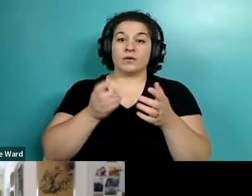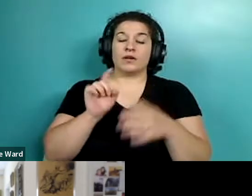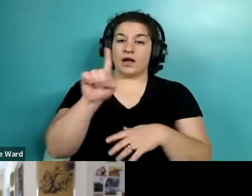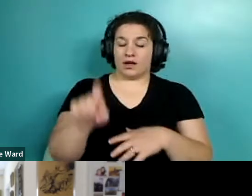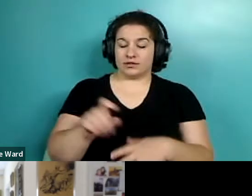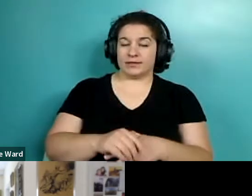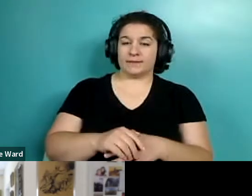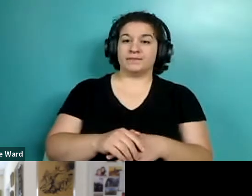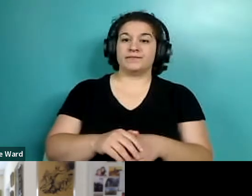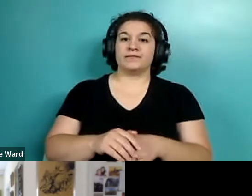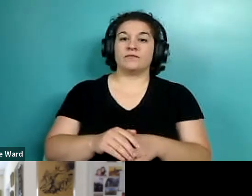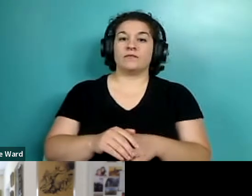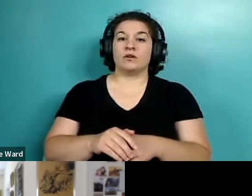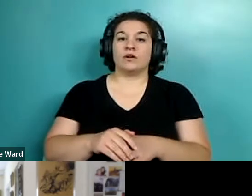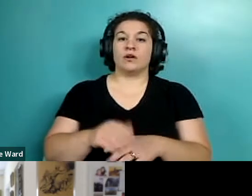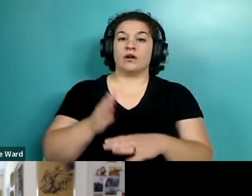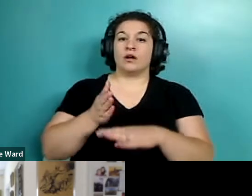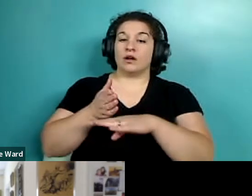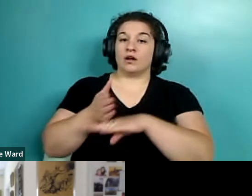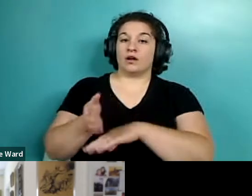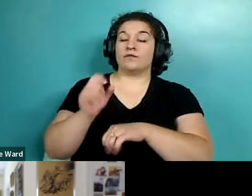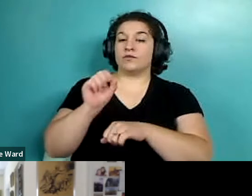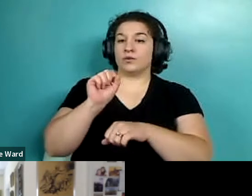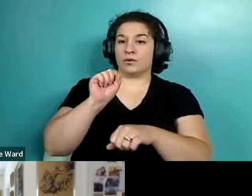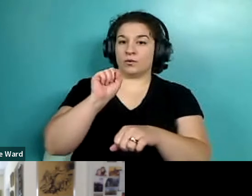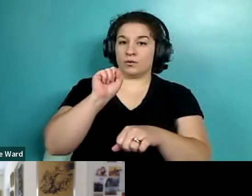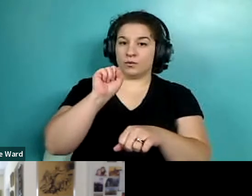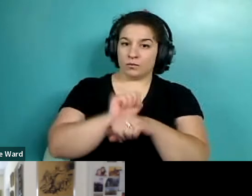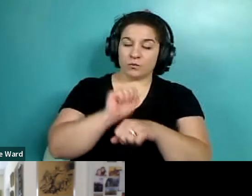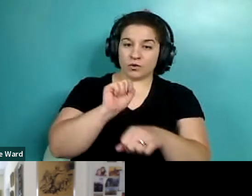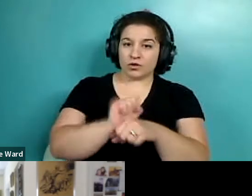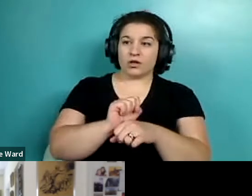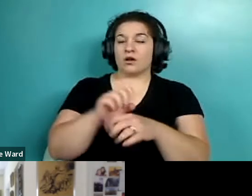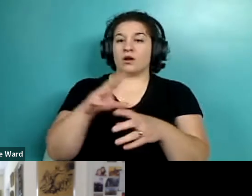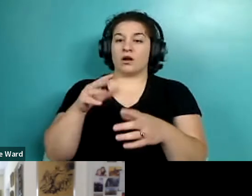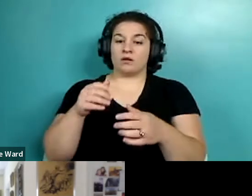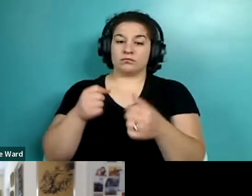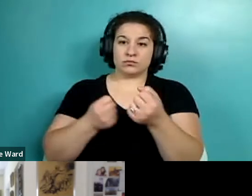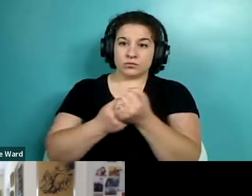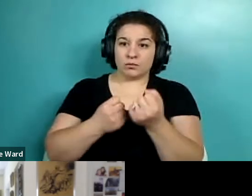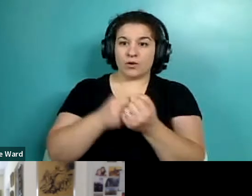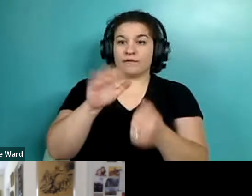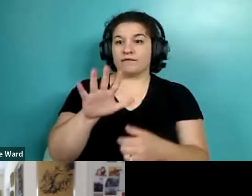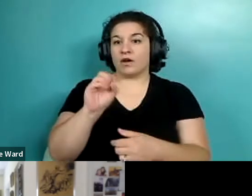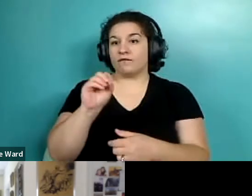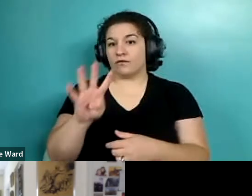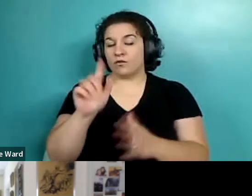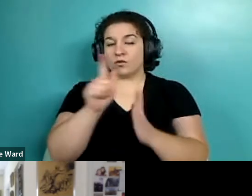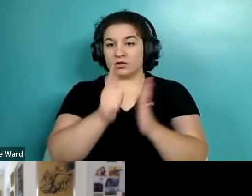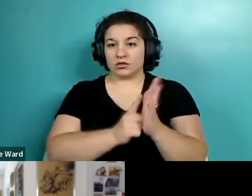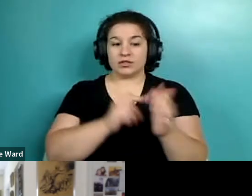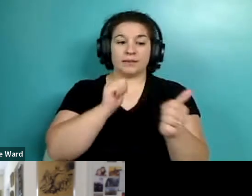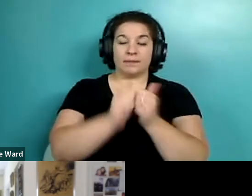on landmark victories that included enforcing 504 legislation and the passage of the Americans